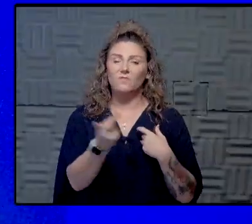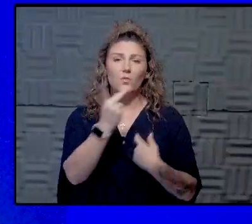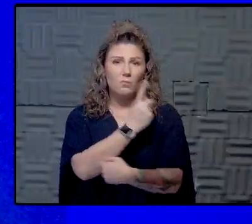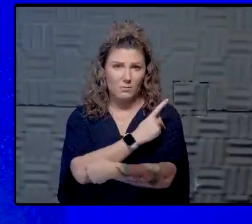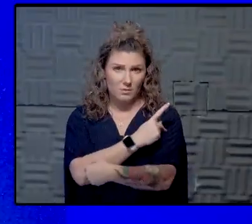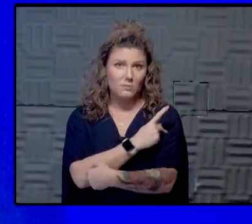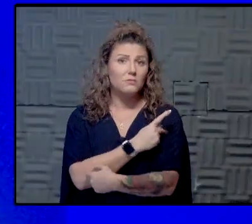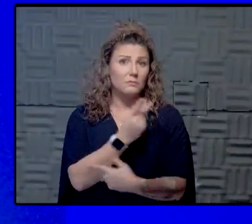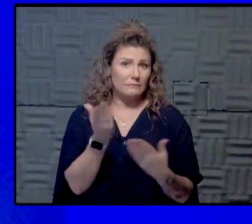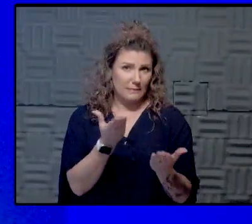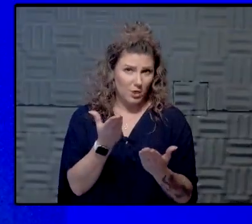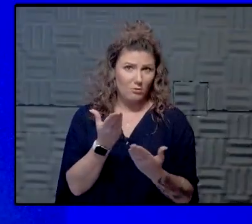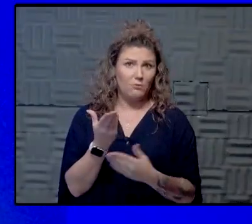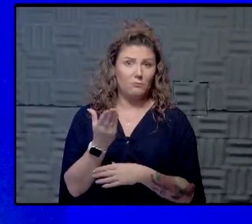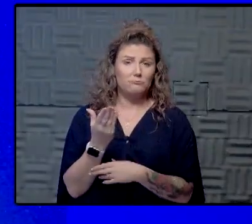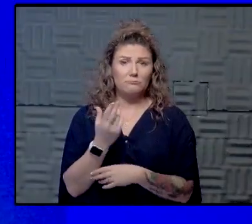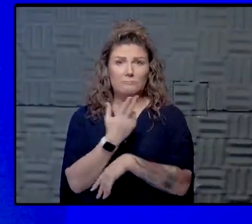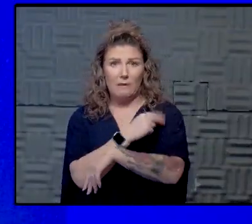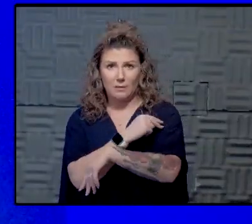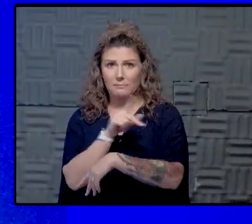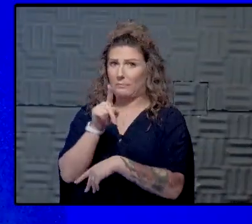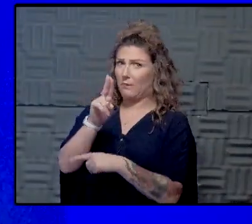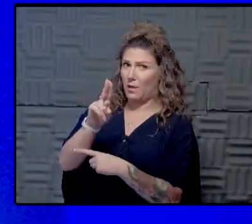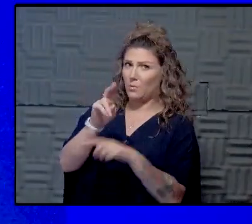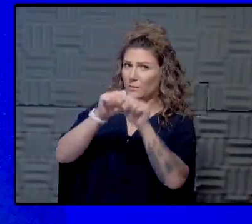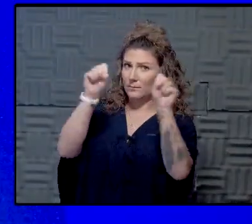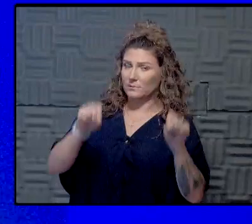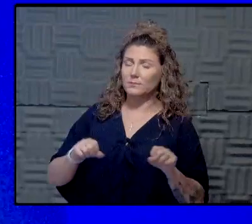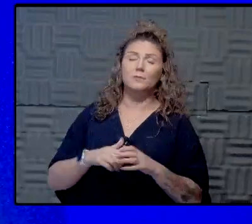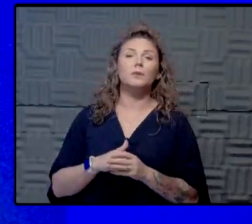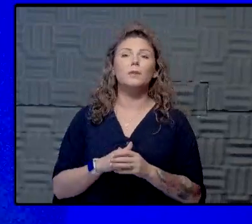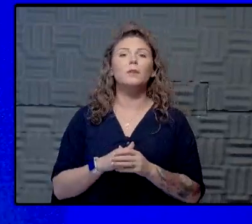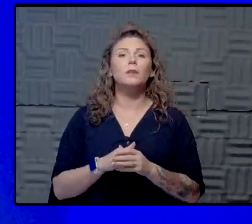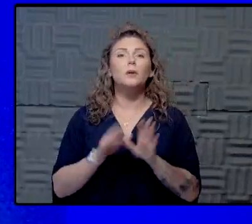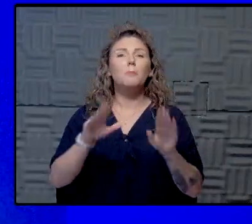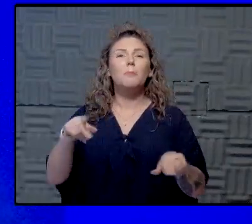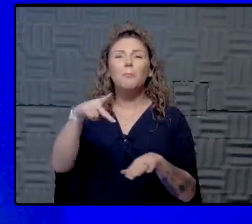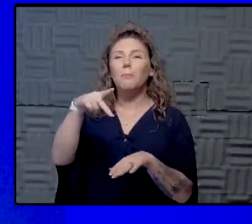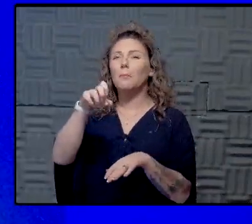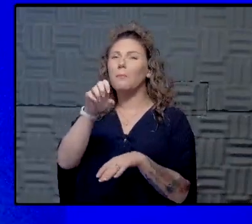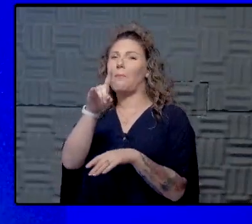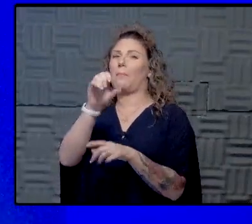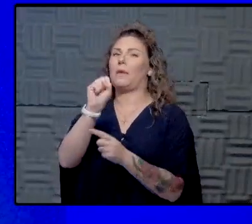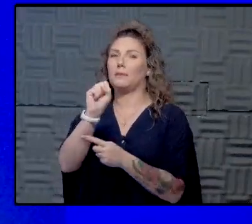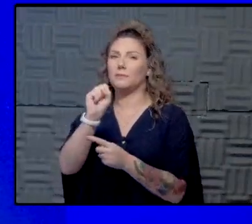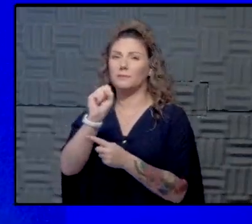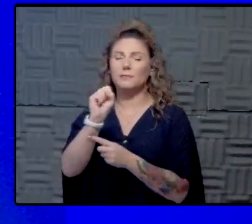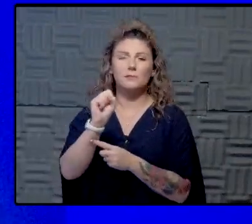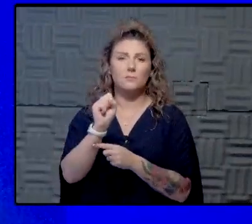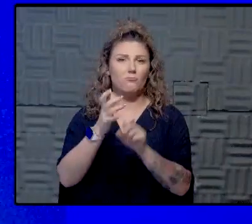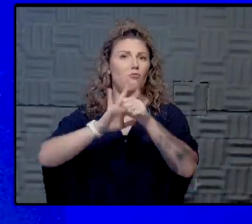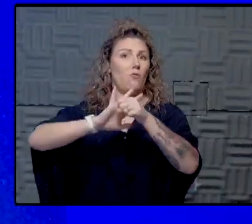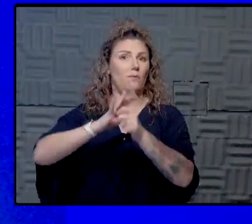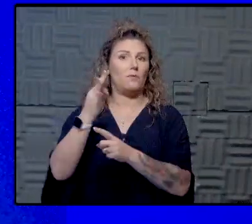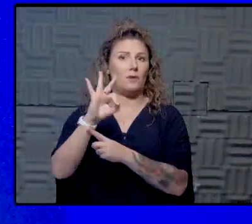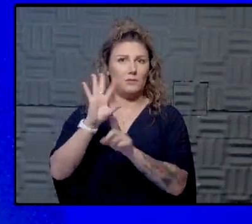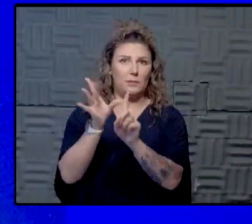right now in the hospital here at KU who peds patients with COVID-19 infections.